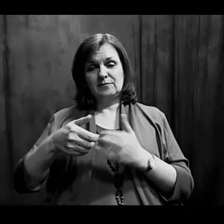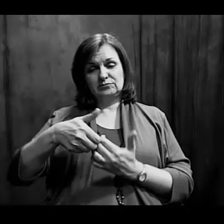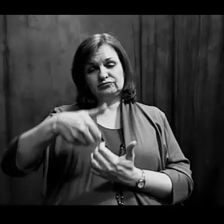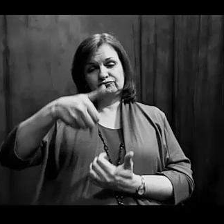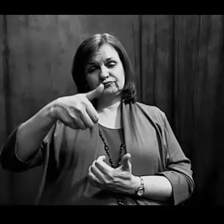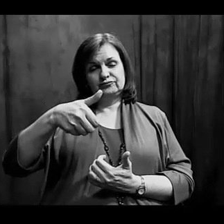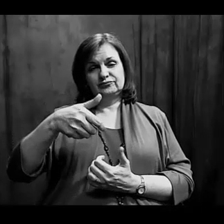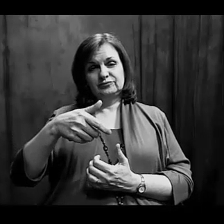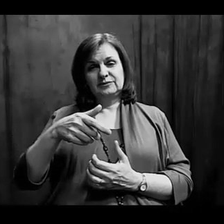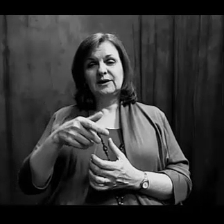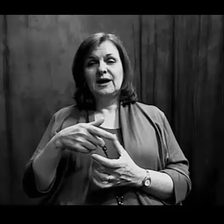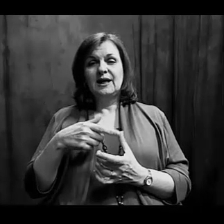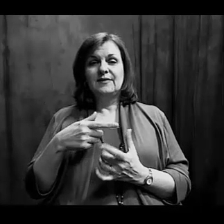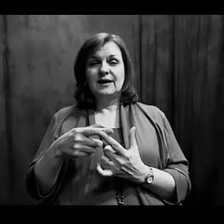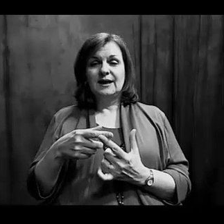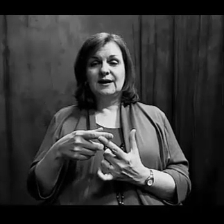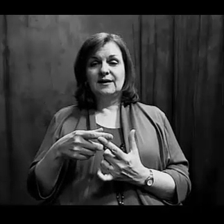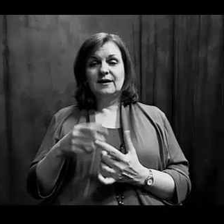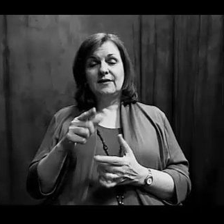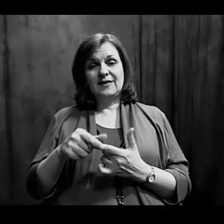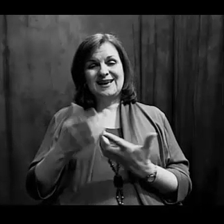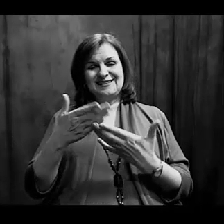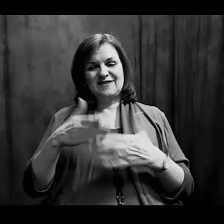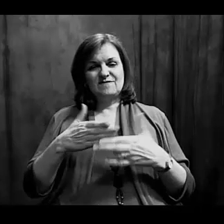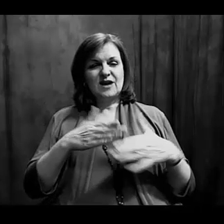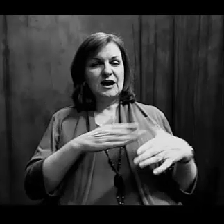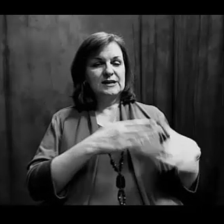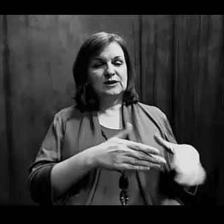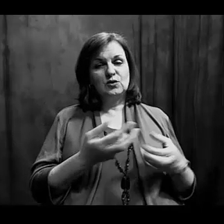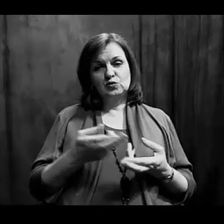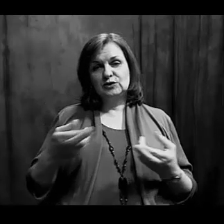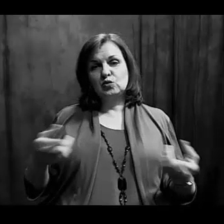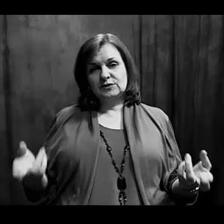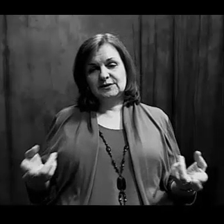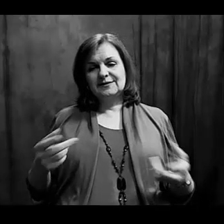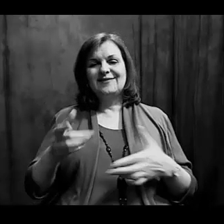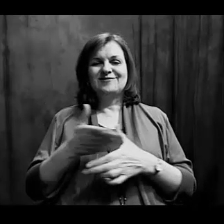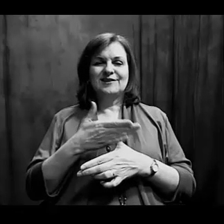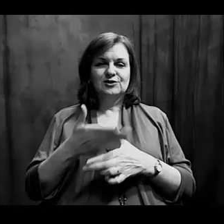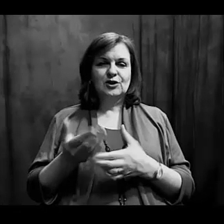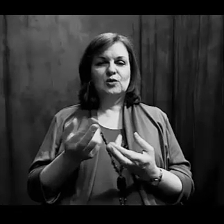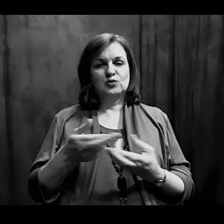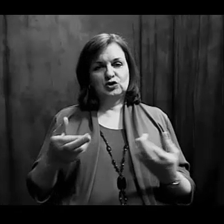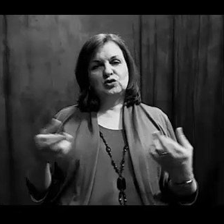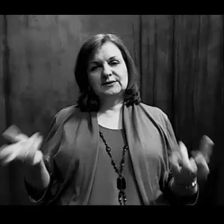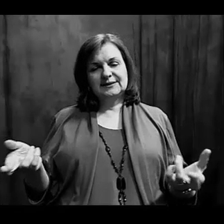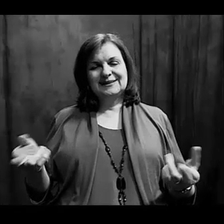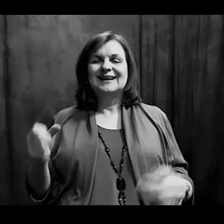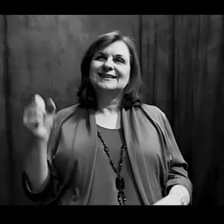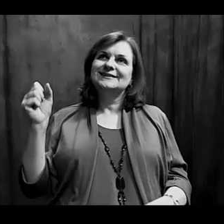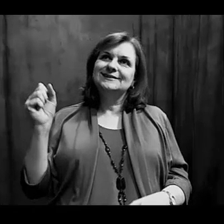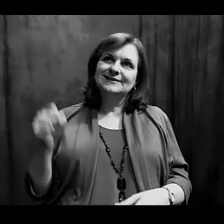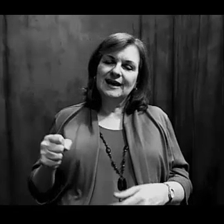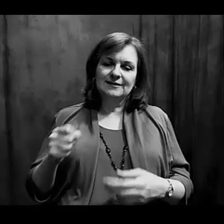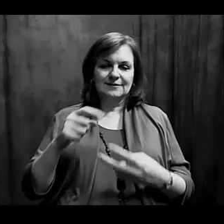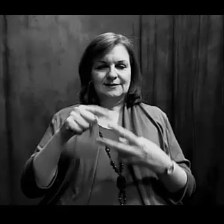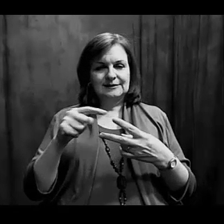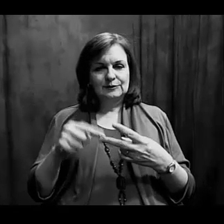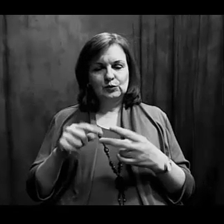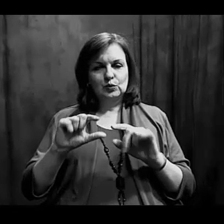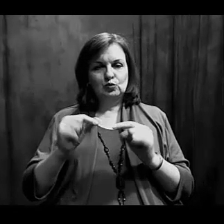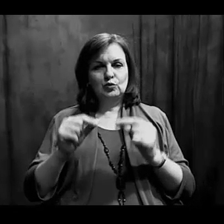symbiotic relationship between each other, and they've divided the resources. They're going to share